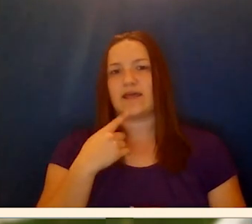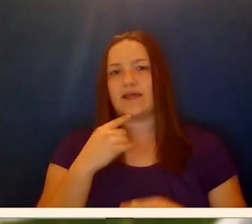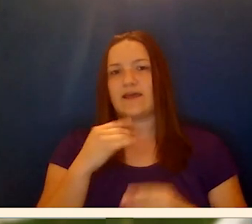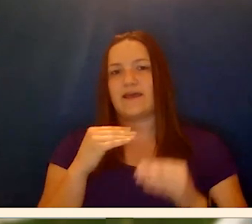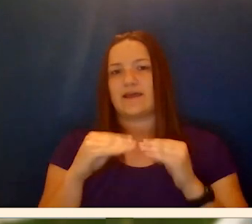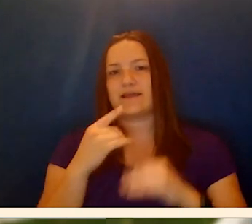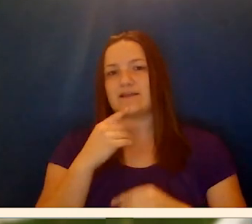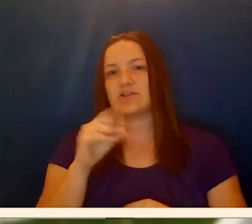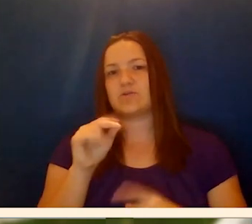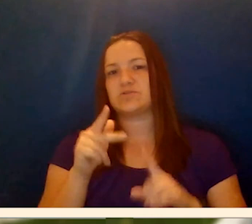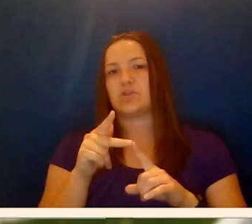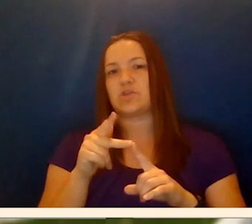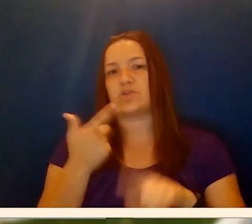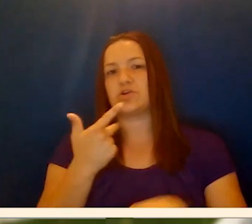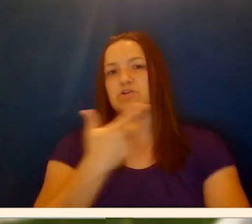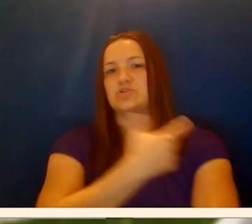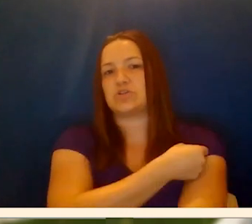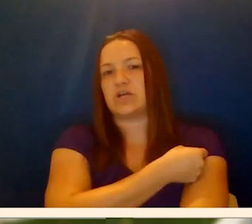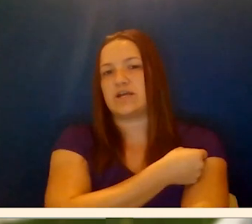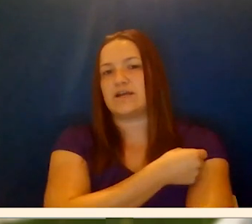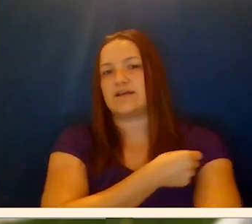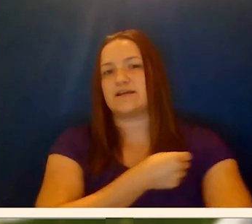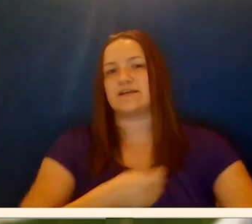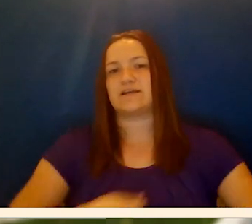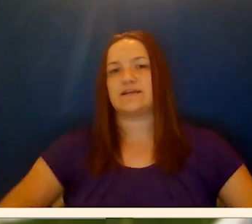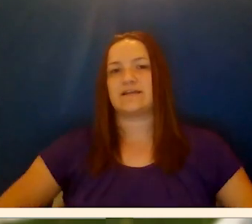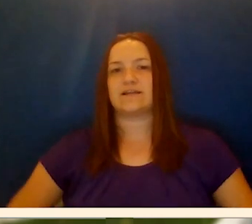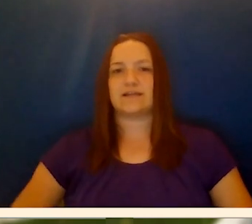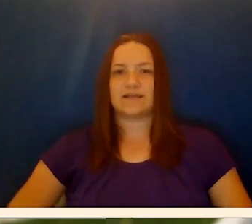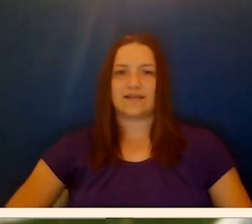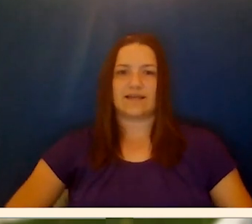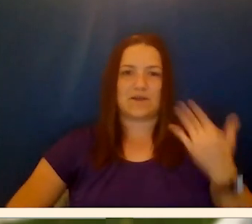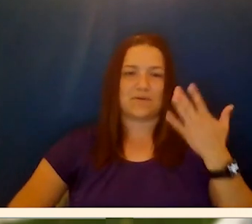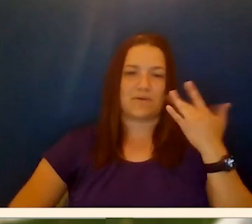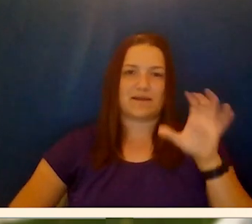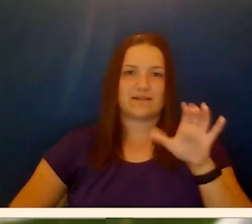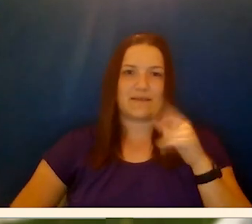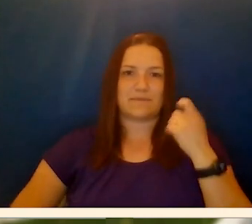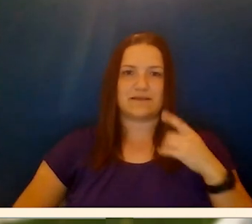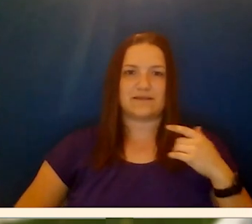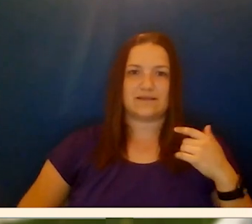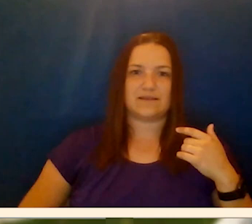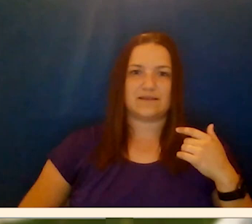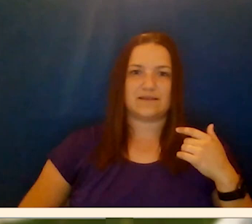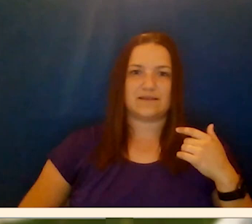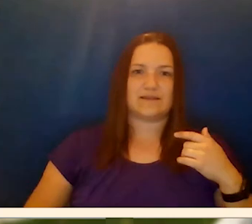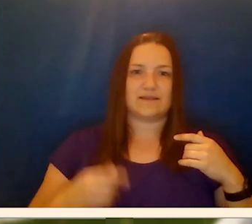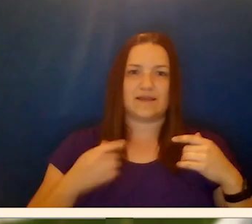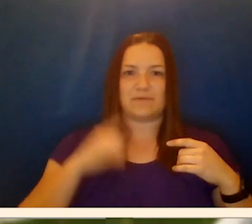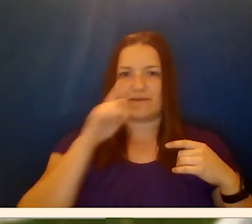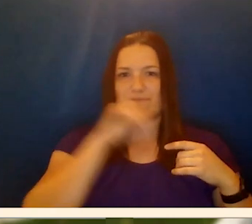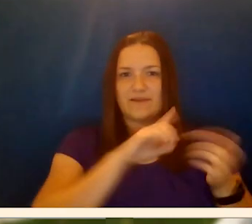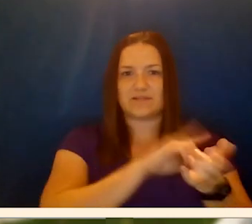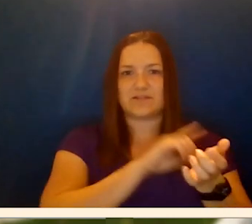Dr. Manga. And I don't know why I did that, because obviously I'm a pretend doctor, if anything. And I apologized to her later. I